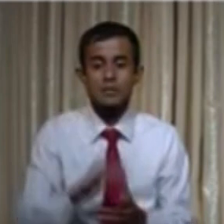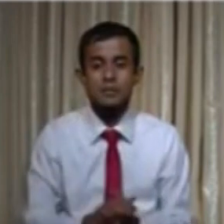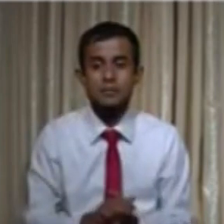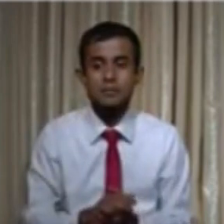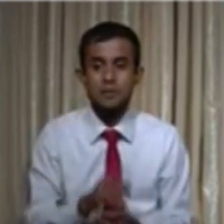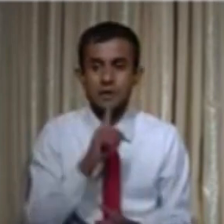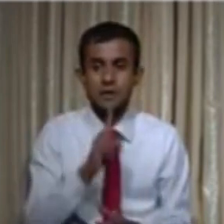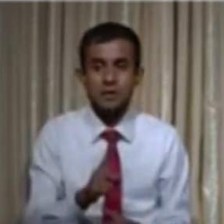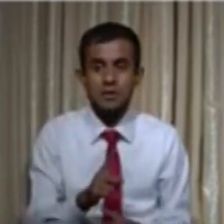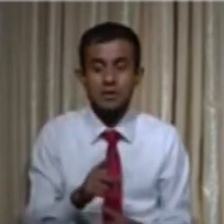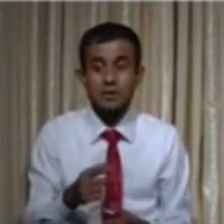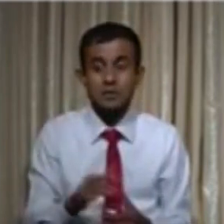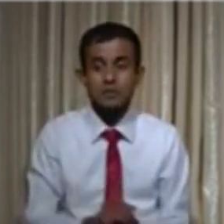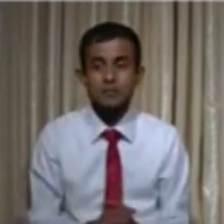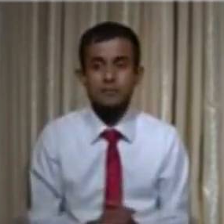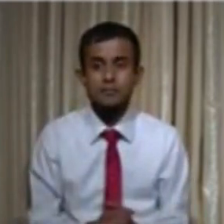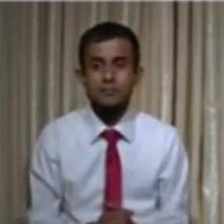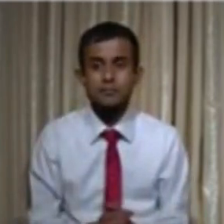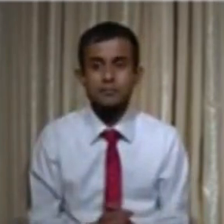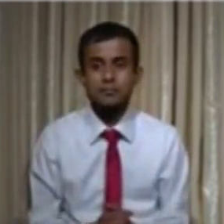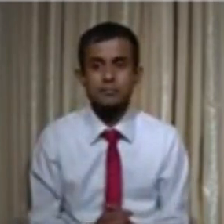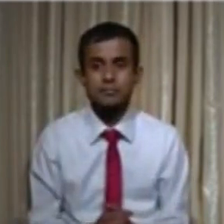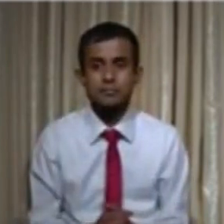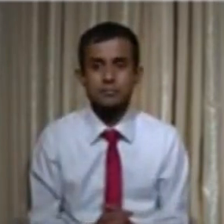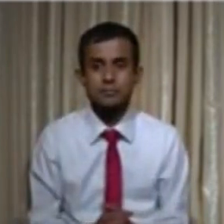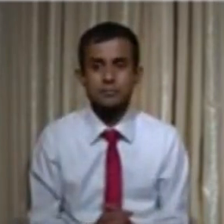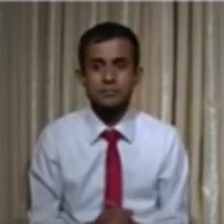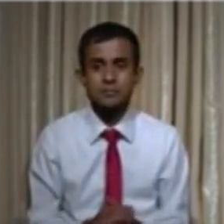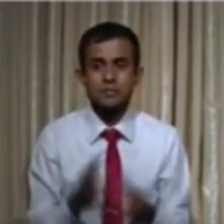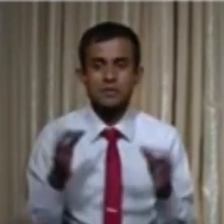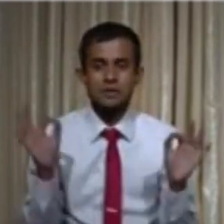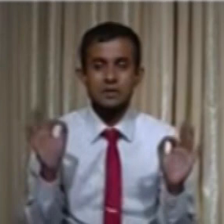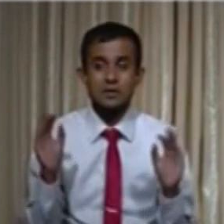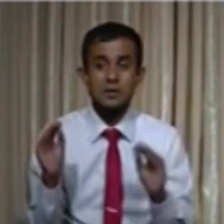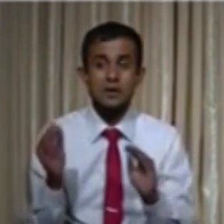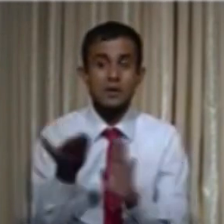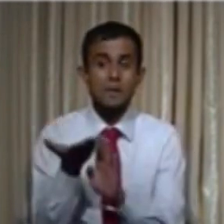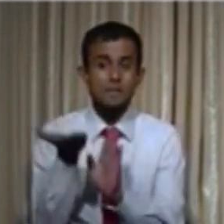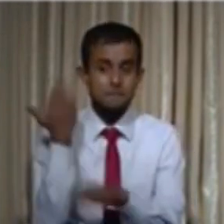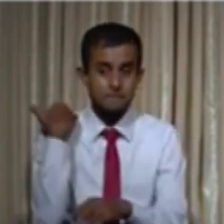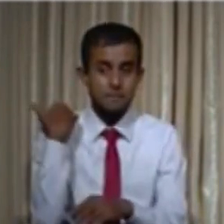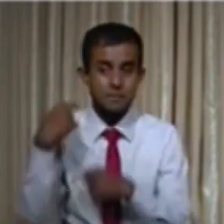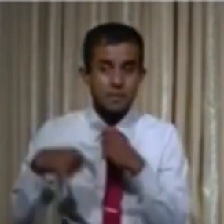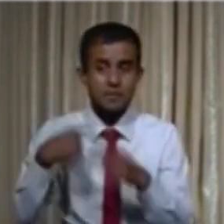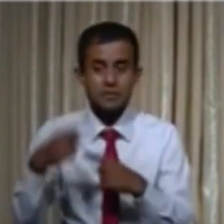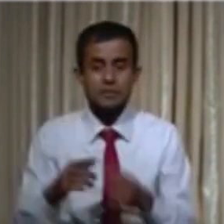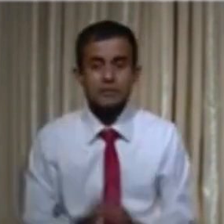that when the British departed, Sri Lanka took steps very